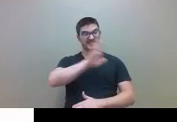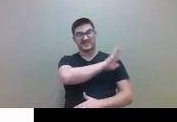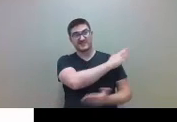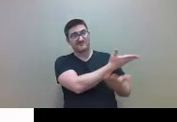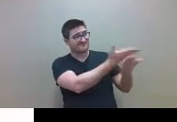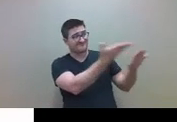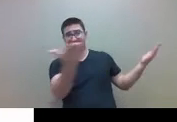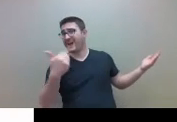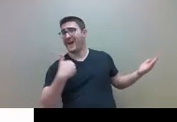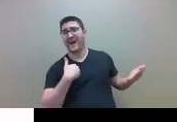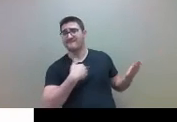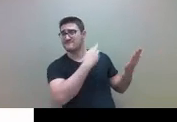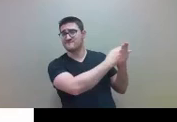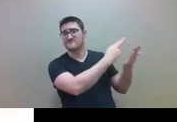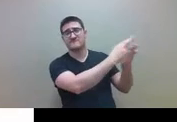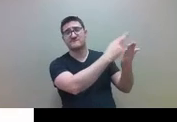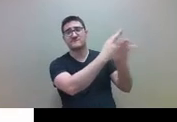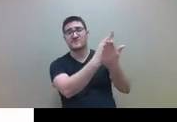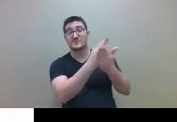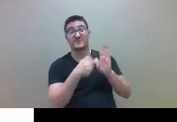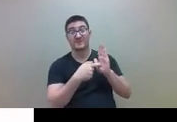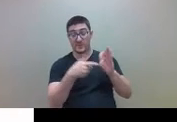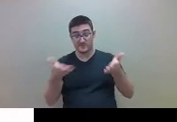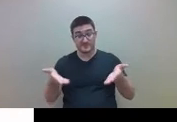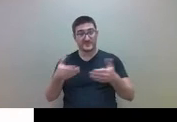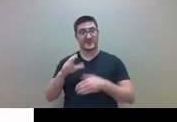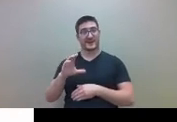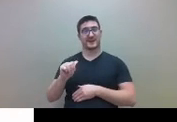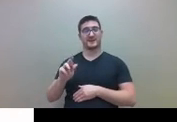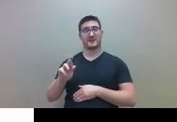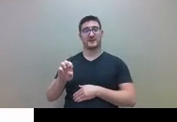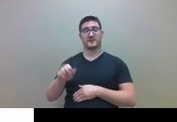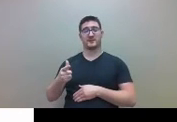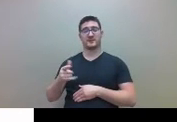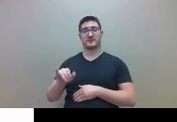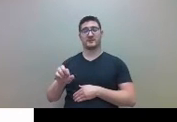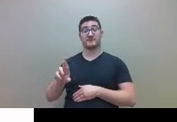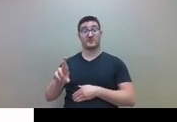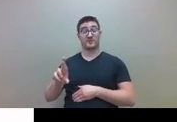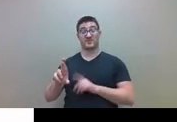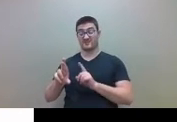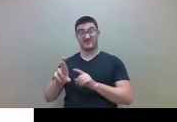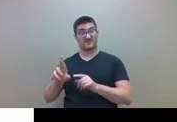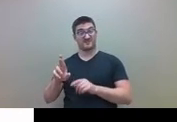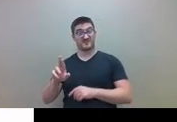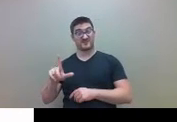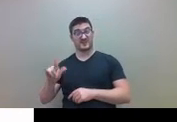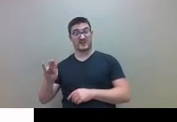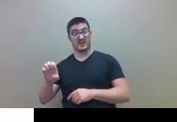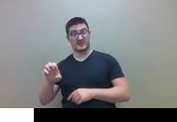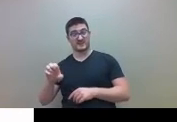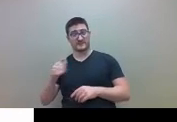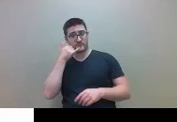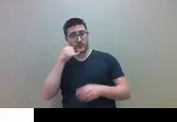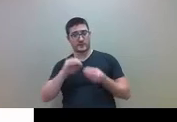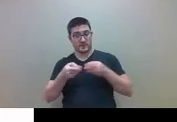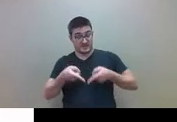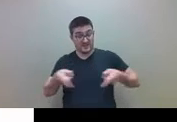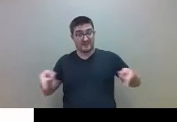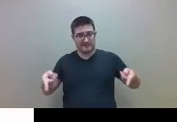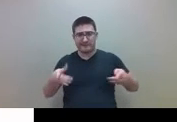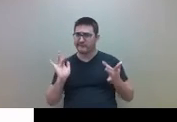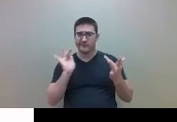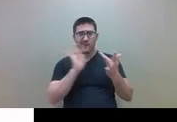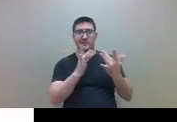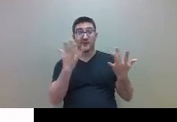and this caregiver line is amazing because you just really call them and get some, information over the phone. So don't even have